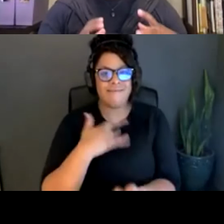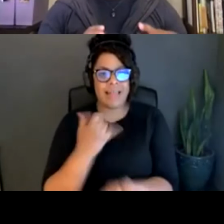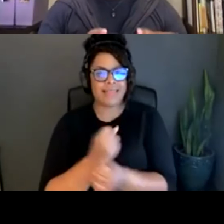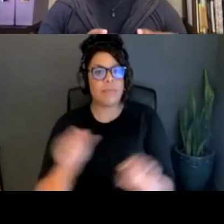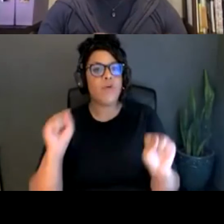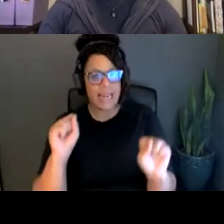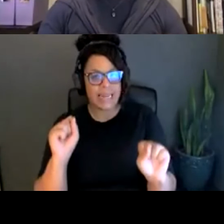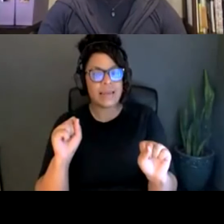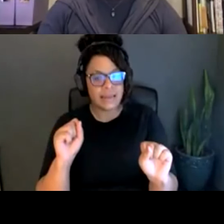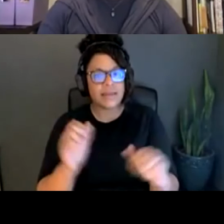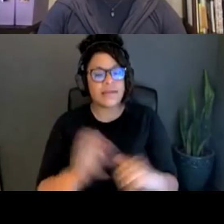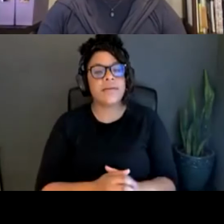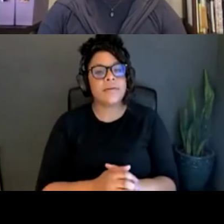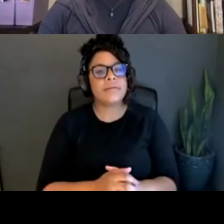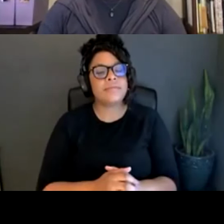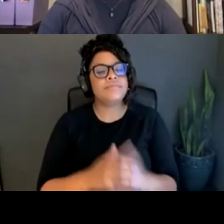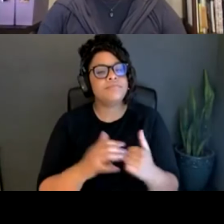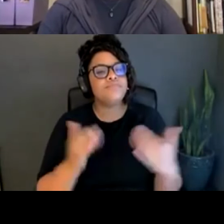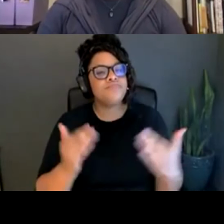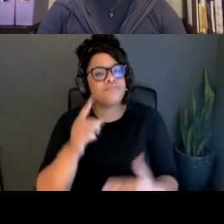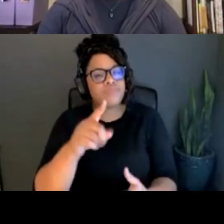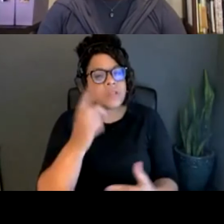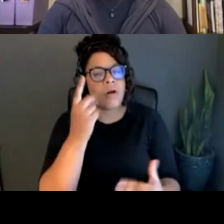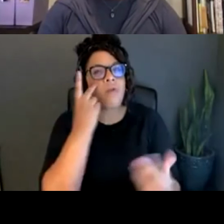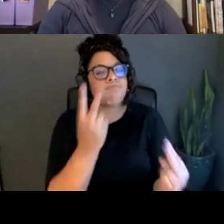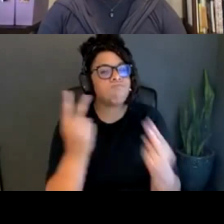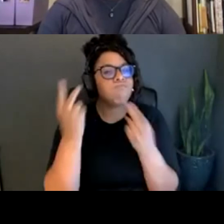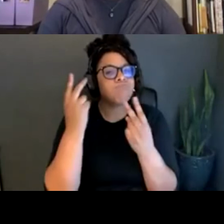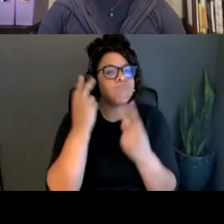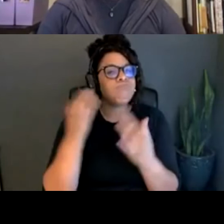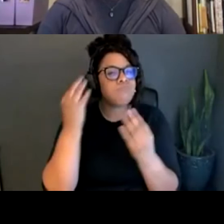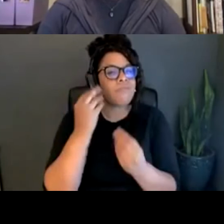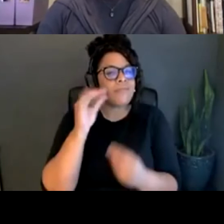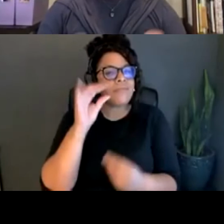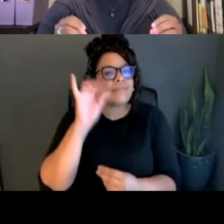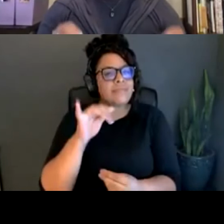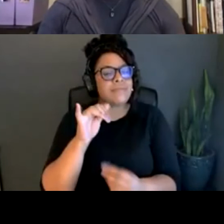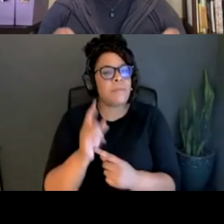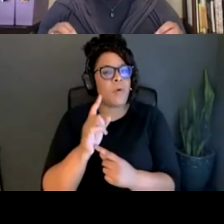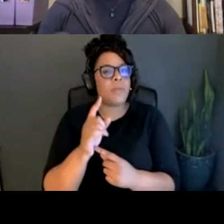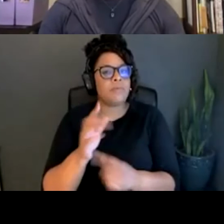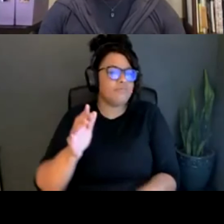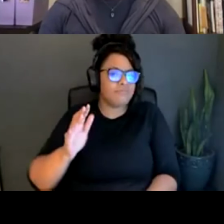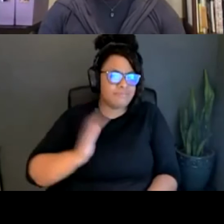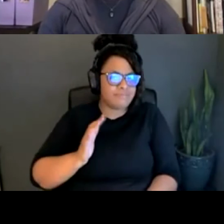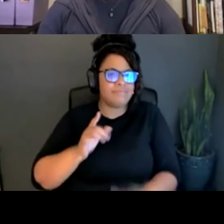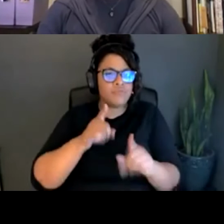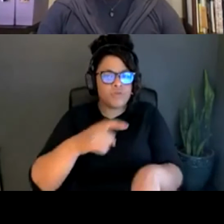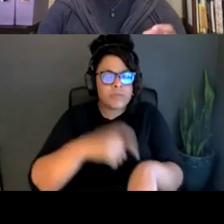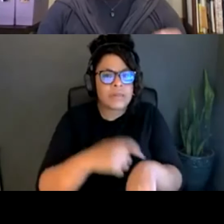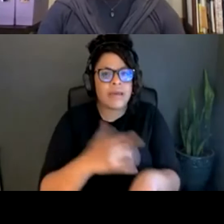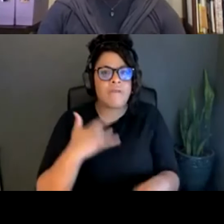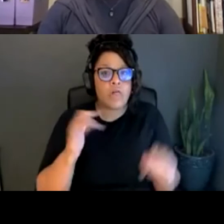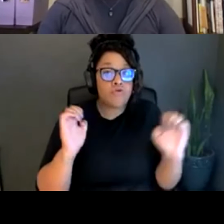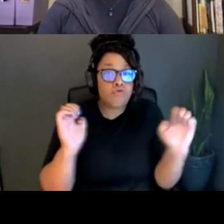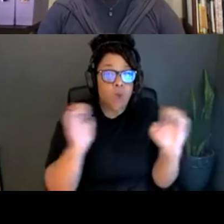I urge you to reflect in the moment on the remarkable ways in which in time of crisis,